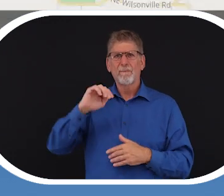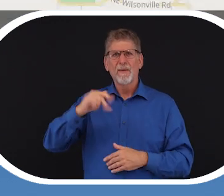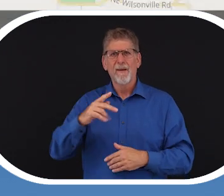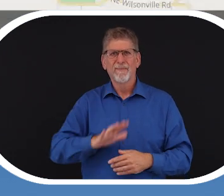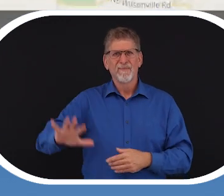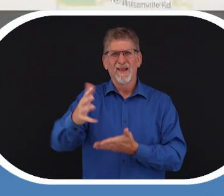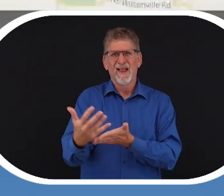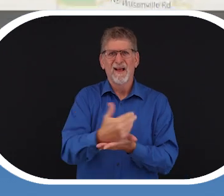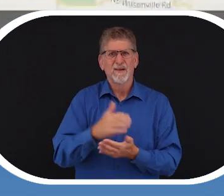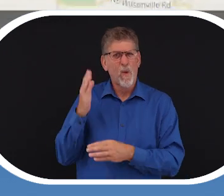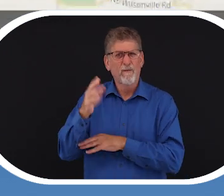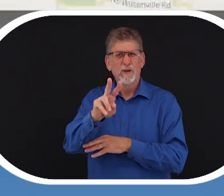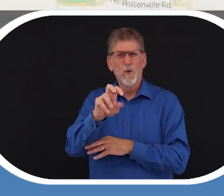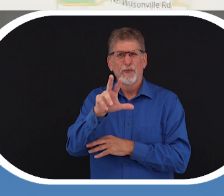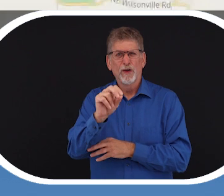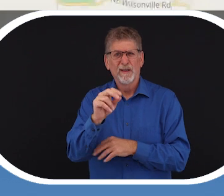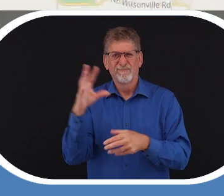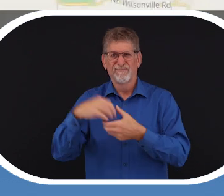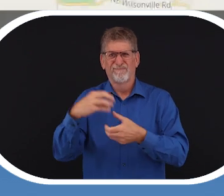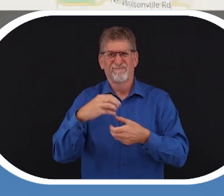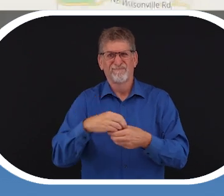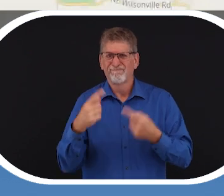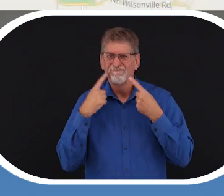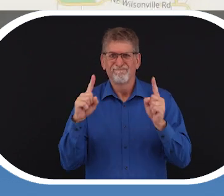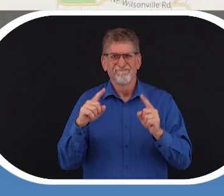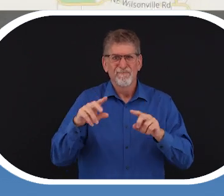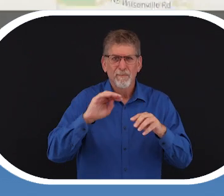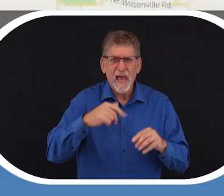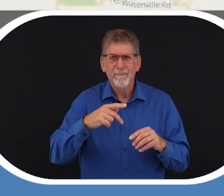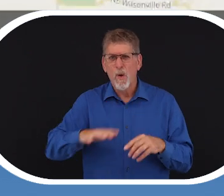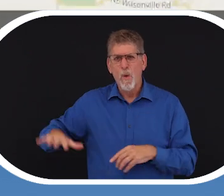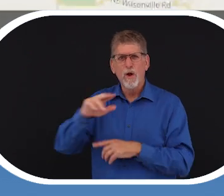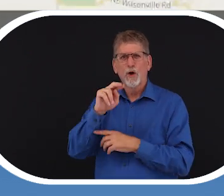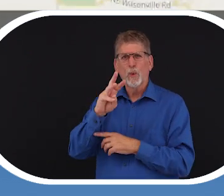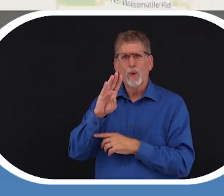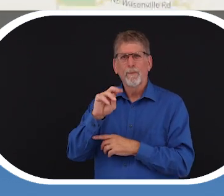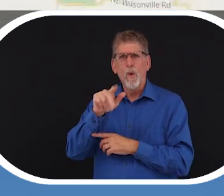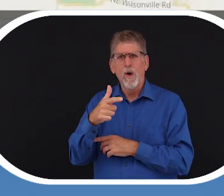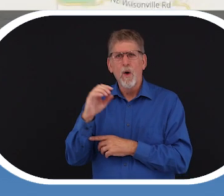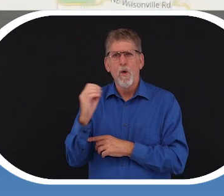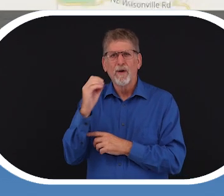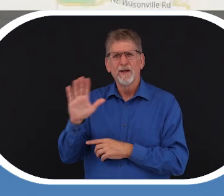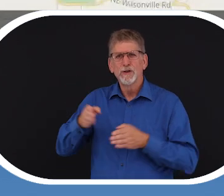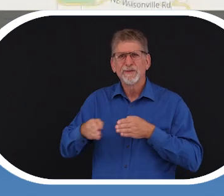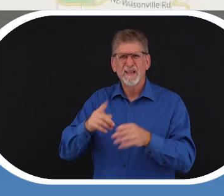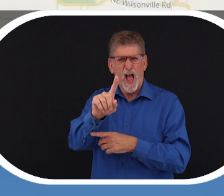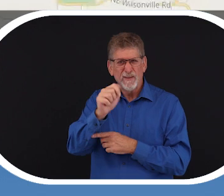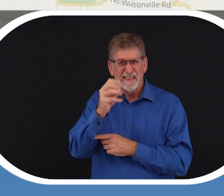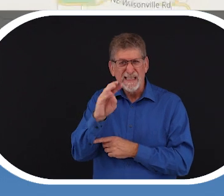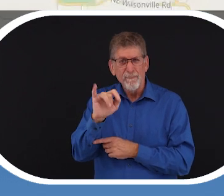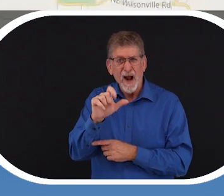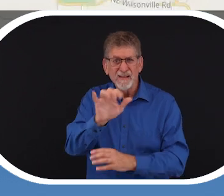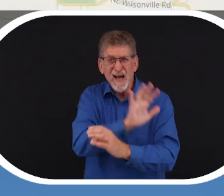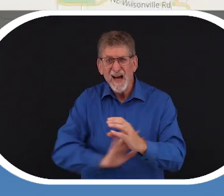mapping and assessing all of Newberg, Oregon's streets, 116 miles. You can start to see different kinds of visual patterns.